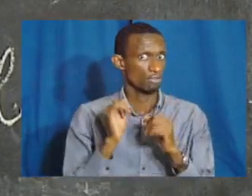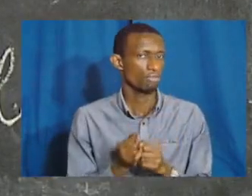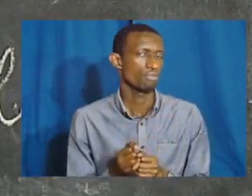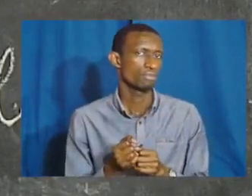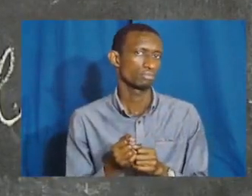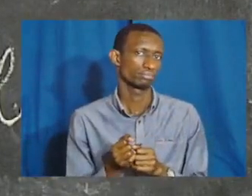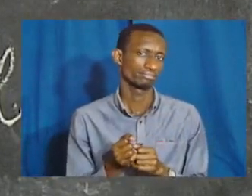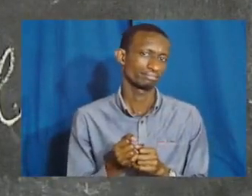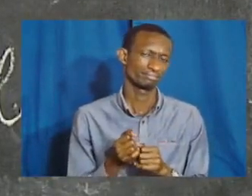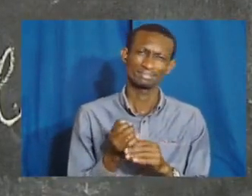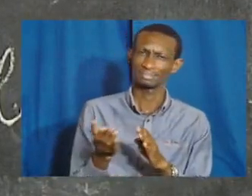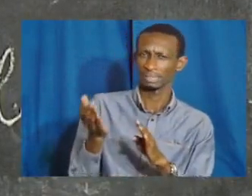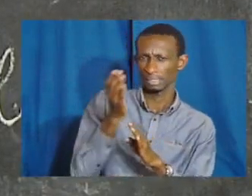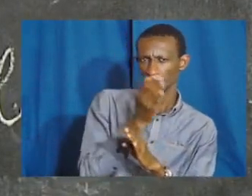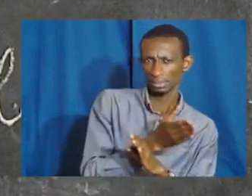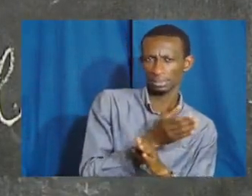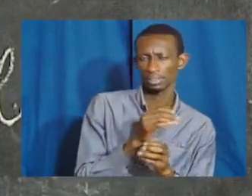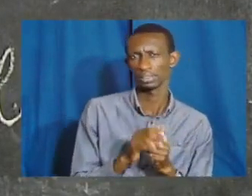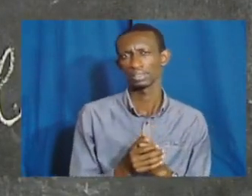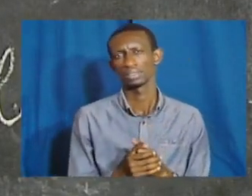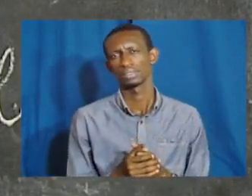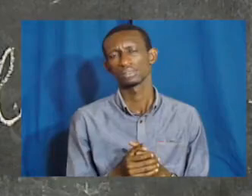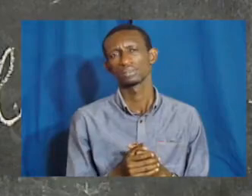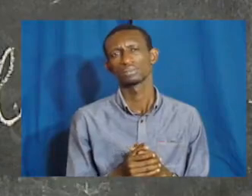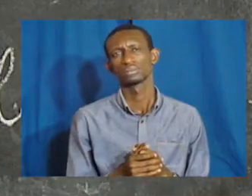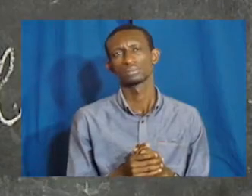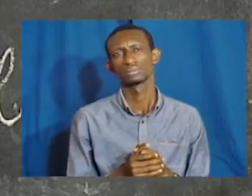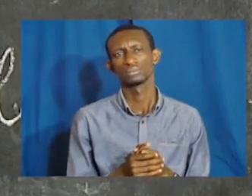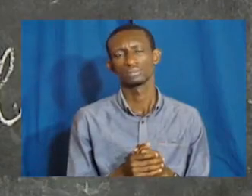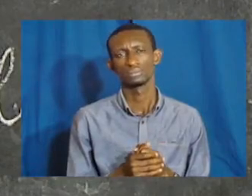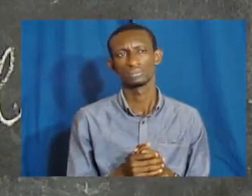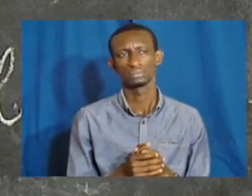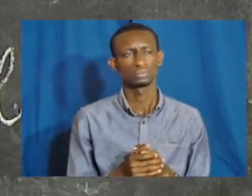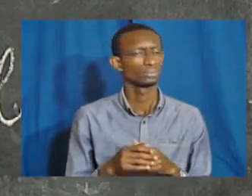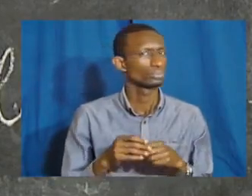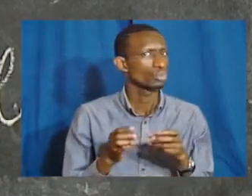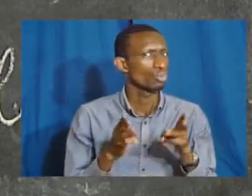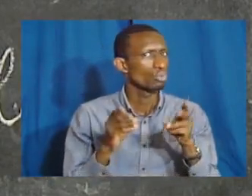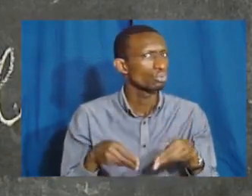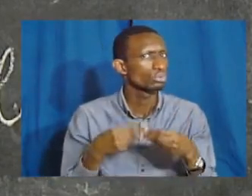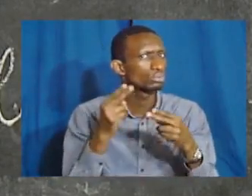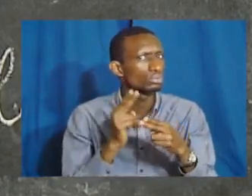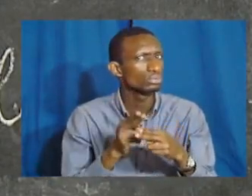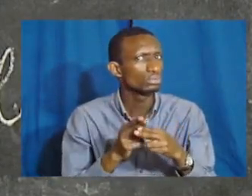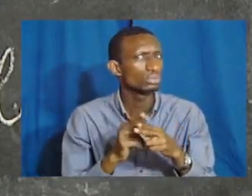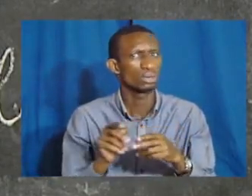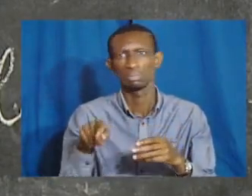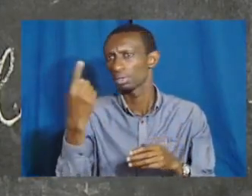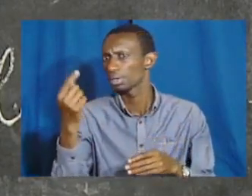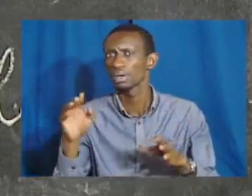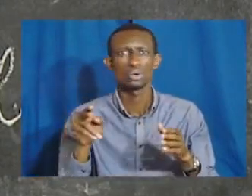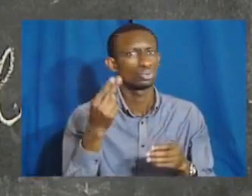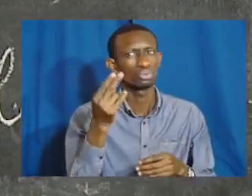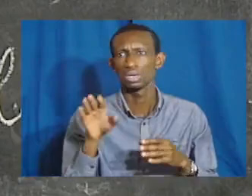come back to, for example, to naming primary and